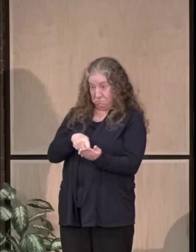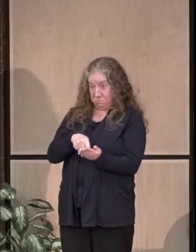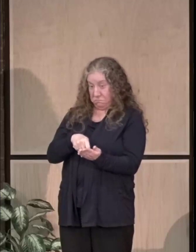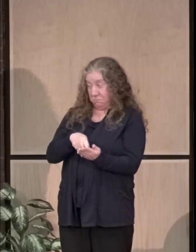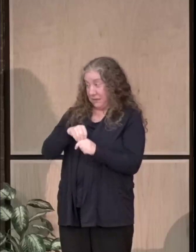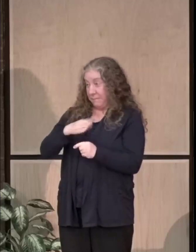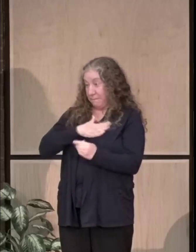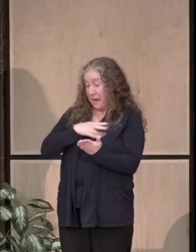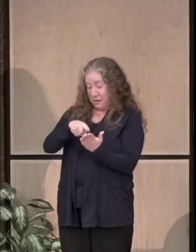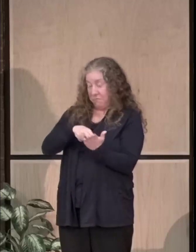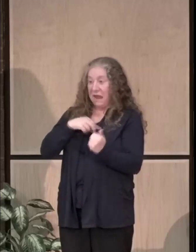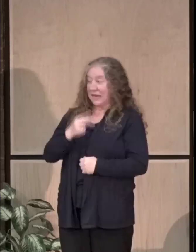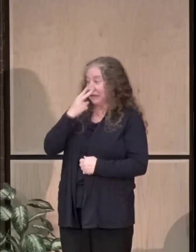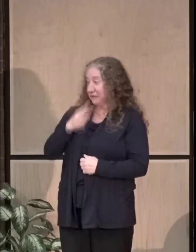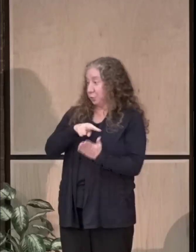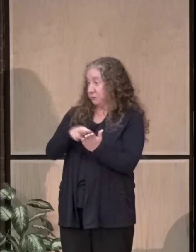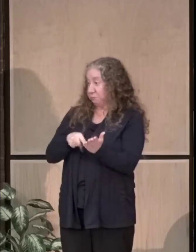copy.